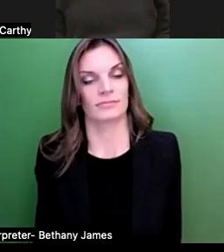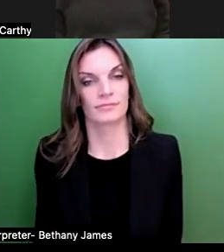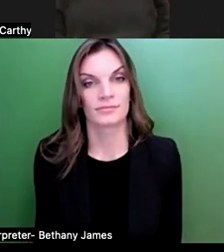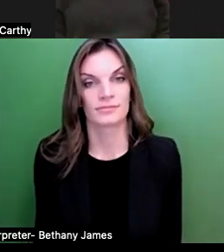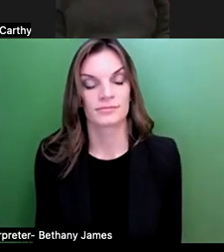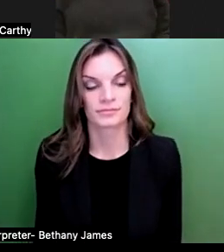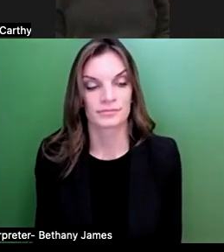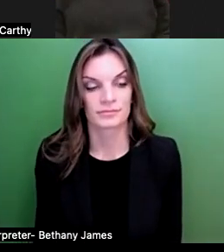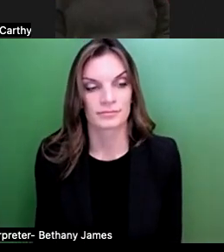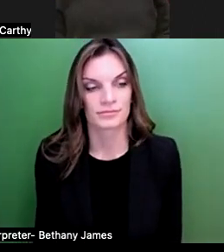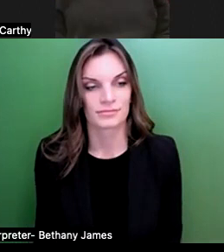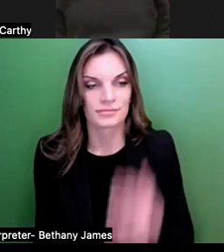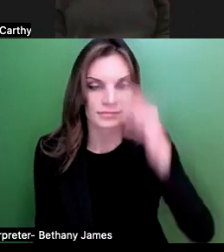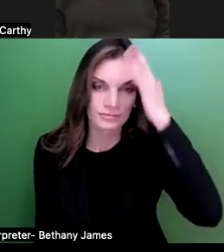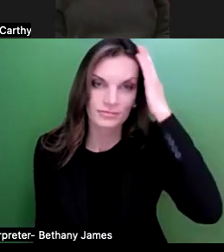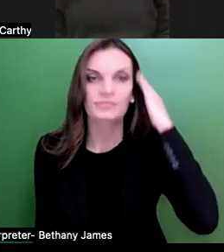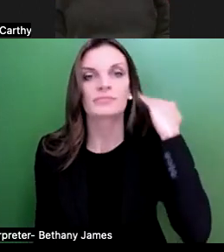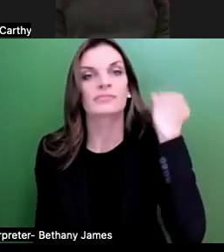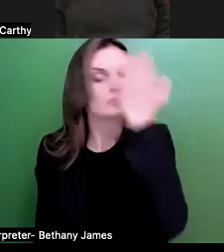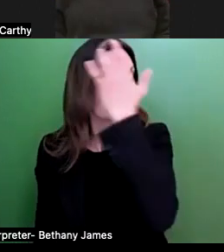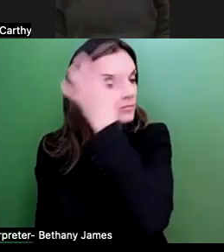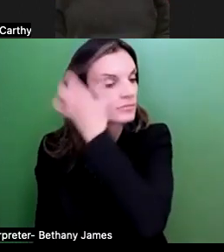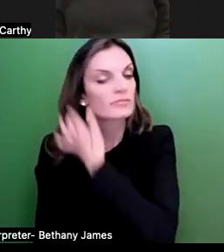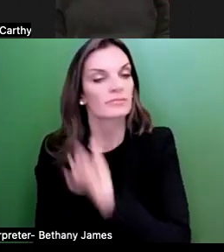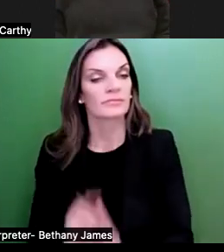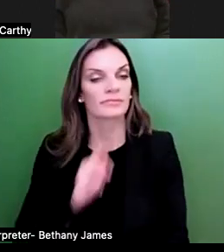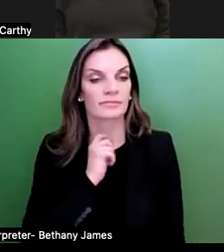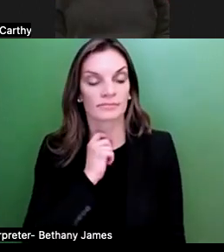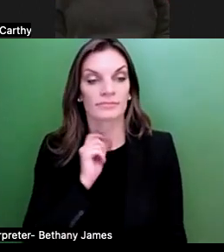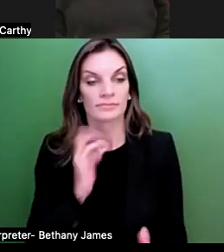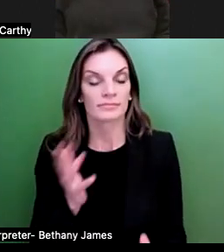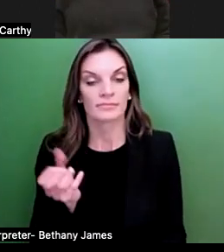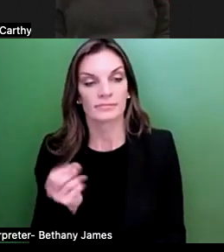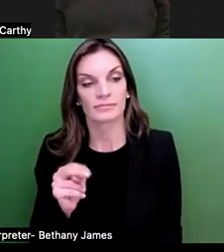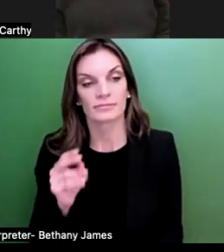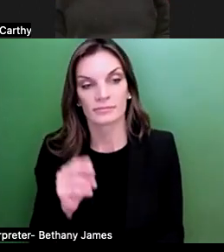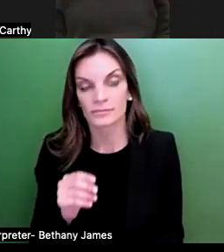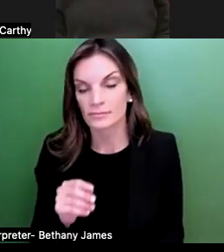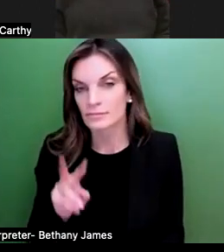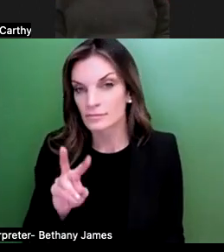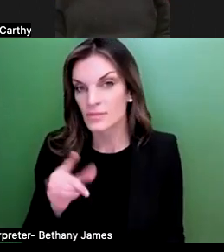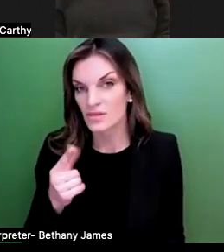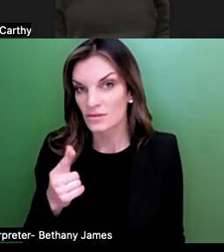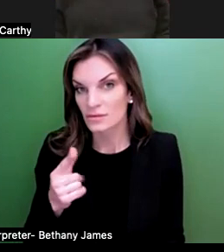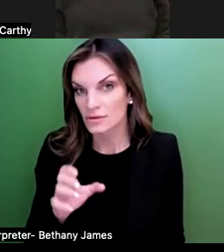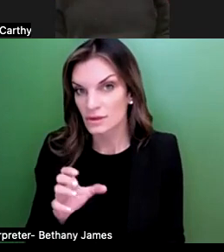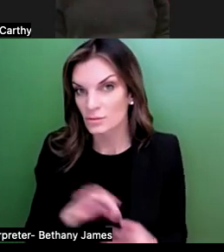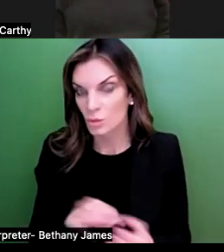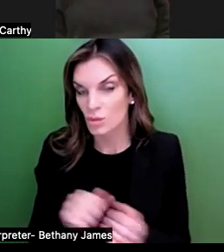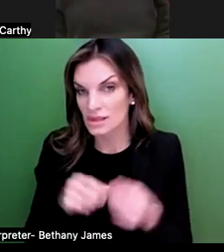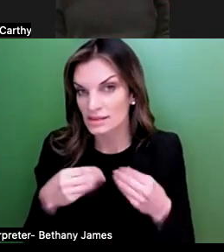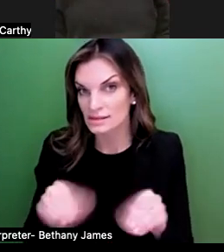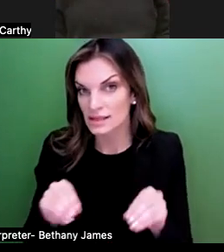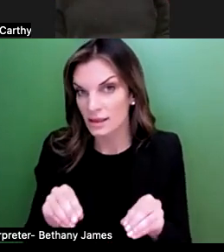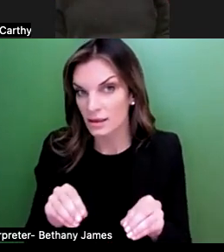You need to turn on your microphone. I did that, sorry. First, I'd just like to clarify that the village had nothing to do with the Asbury Terrace sale, nor did